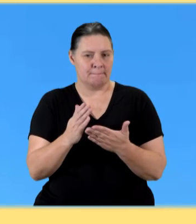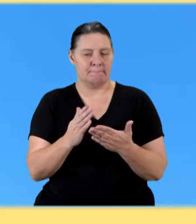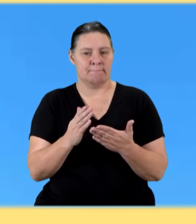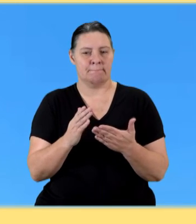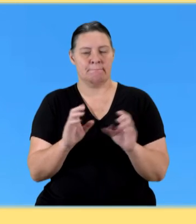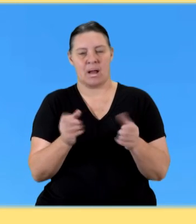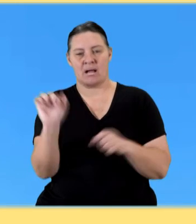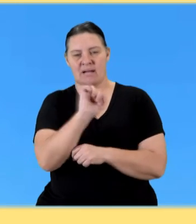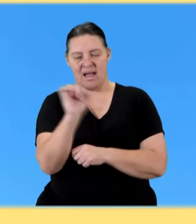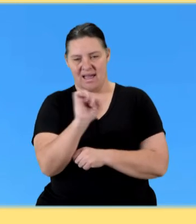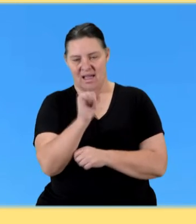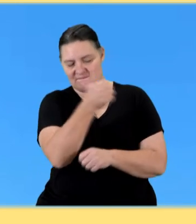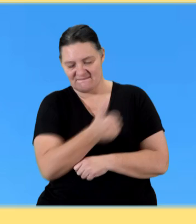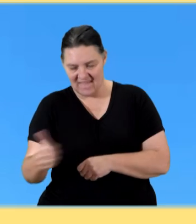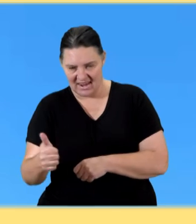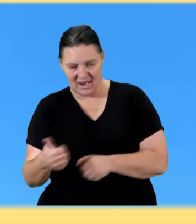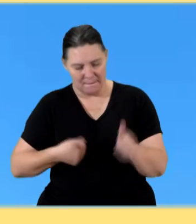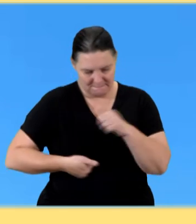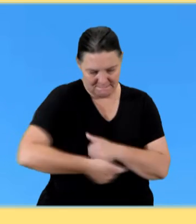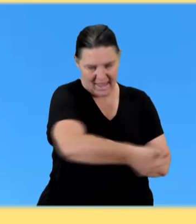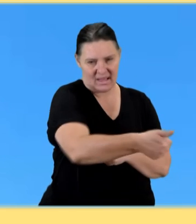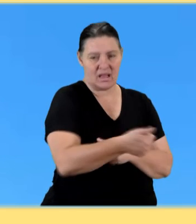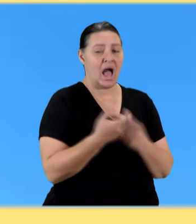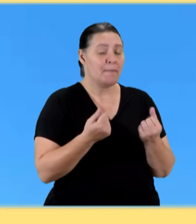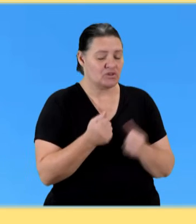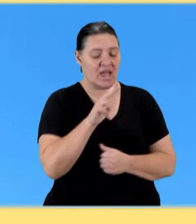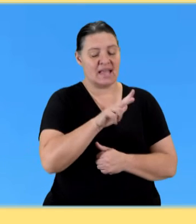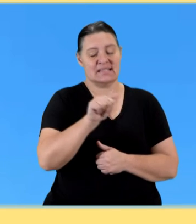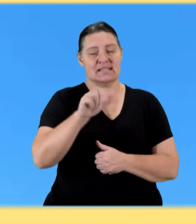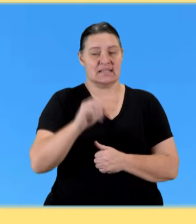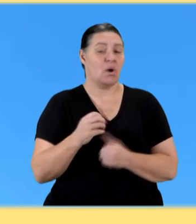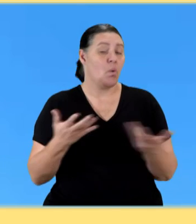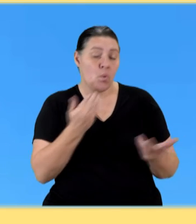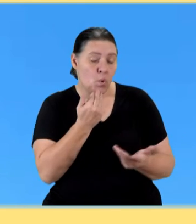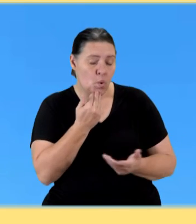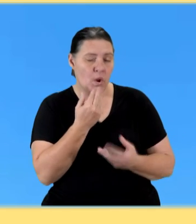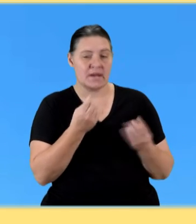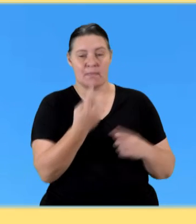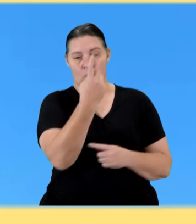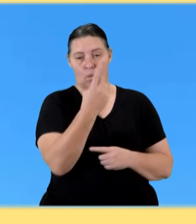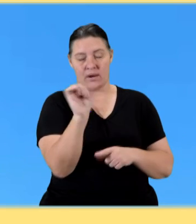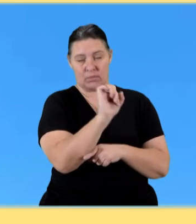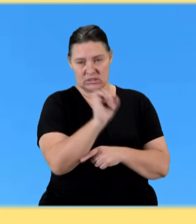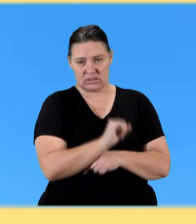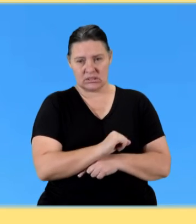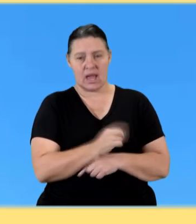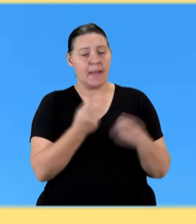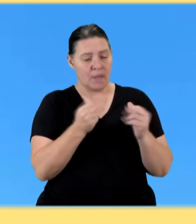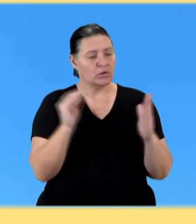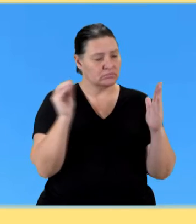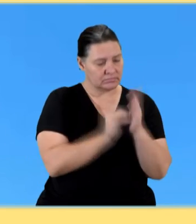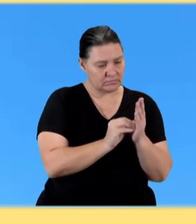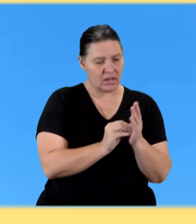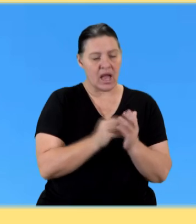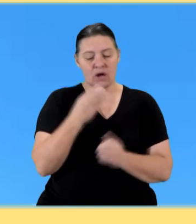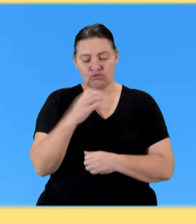parts bought for the delivery van to the value of 860 to number 1 Motors. The amount was correctly